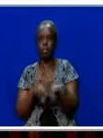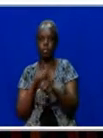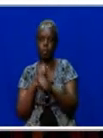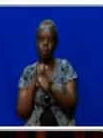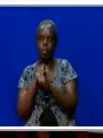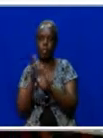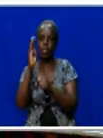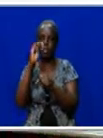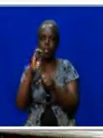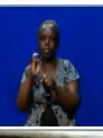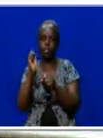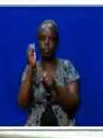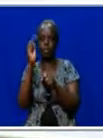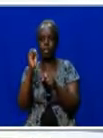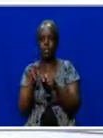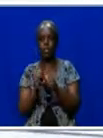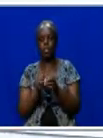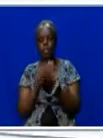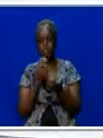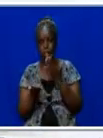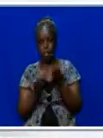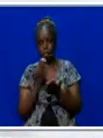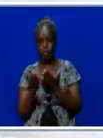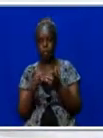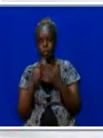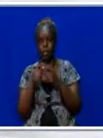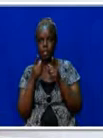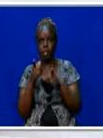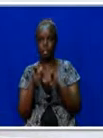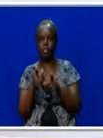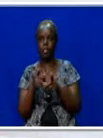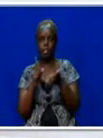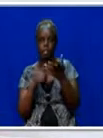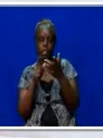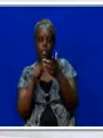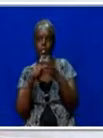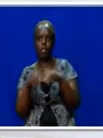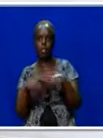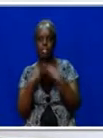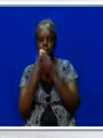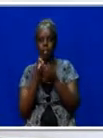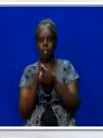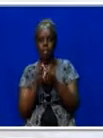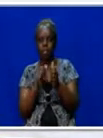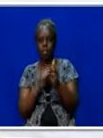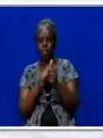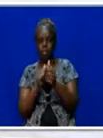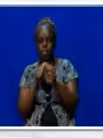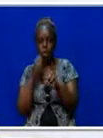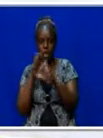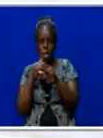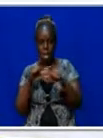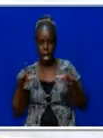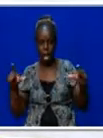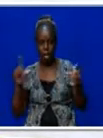only gives us the average. But if this data could be having what we call extreme values, or rather very